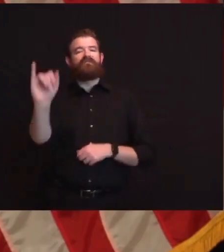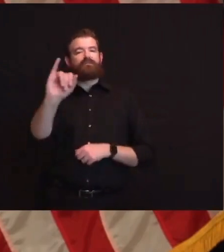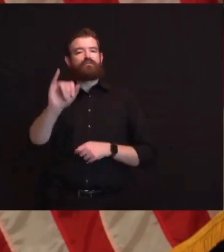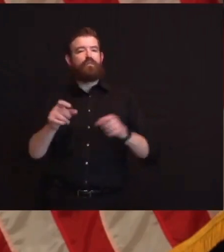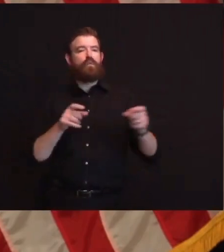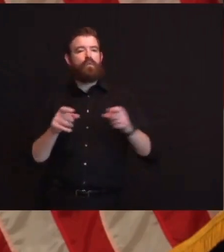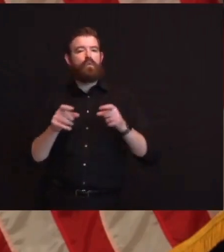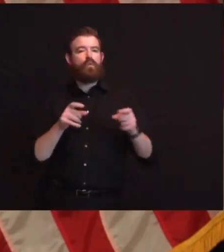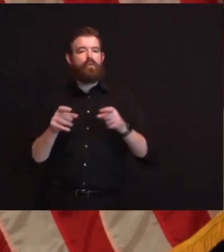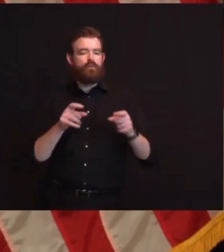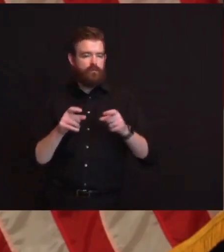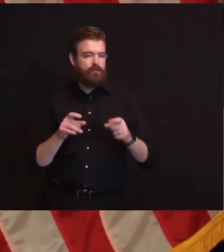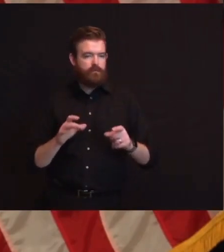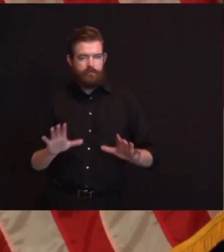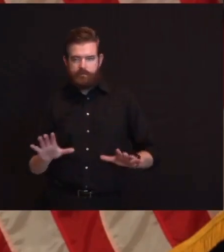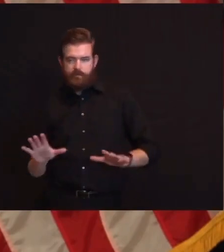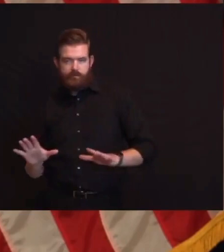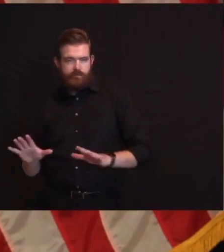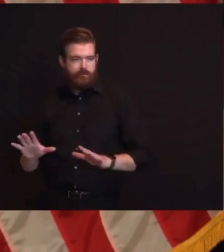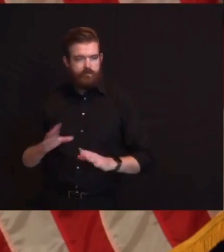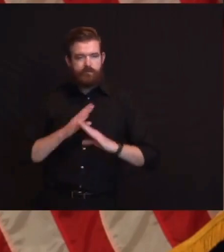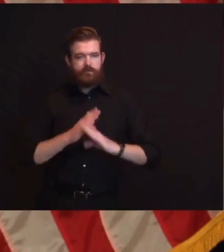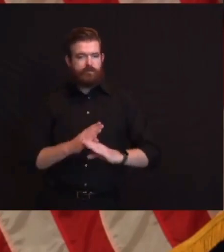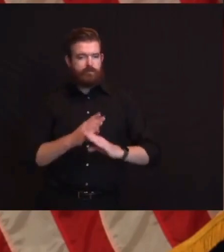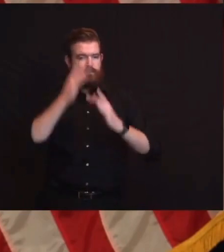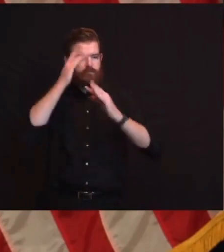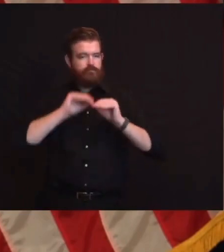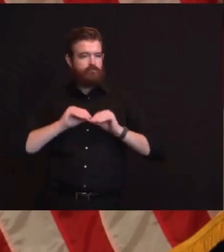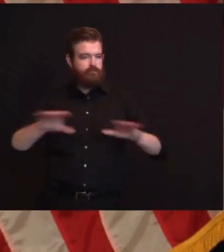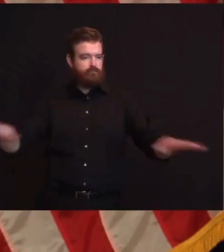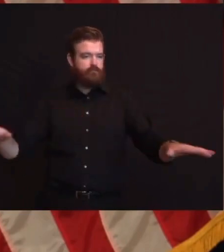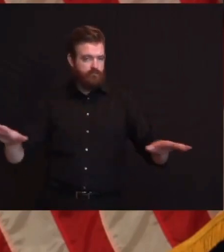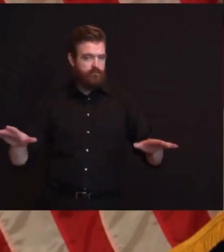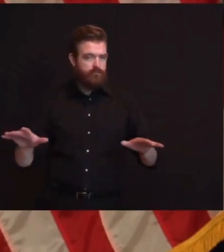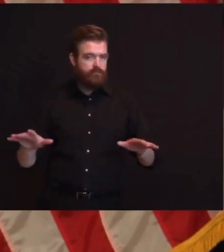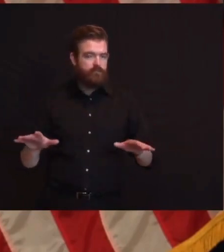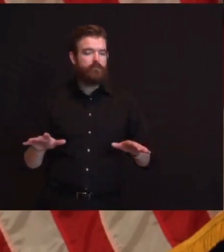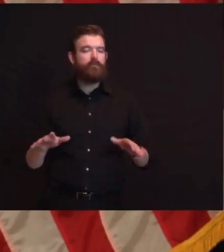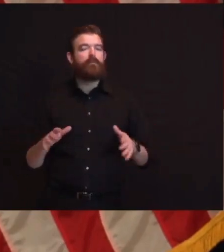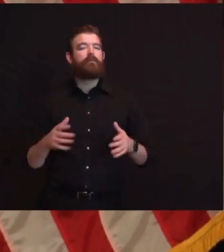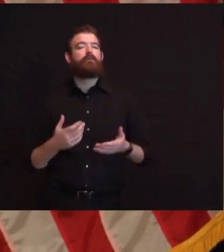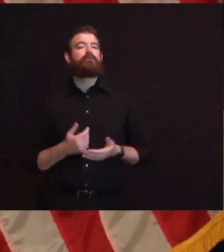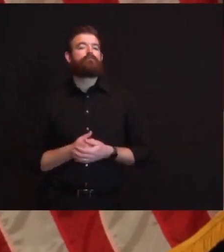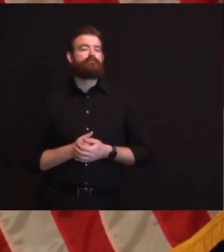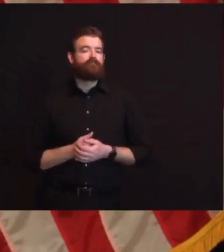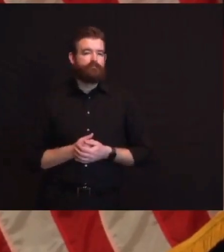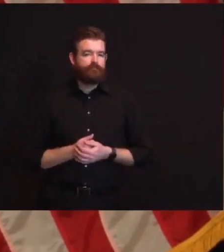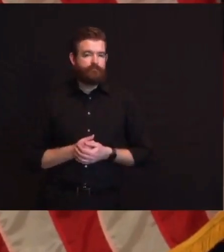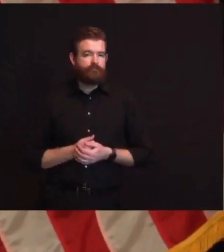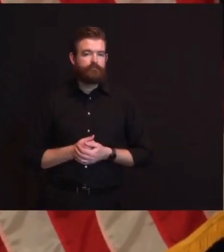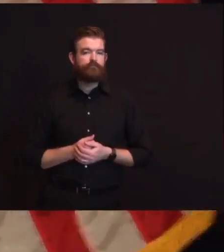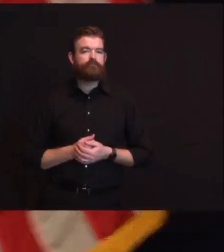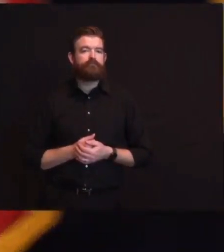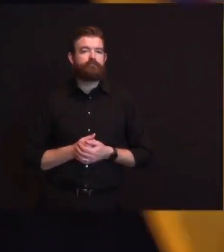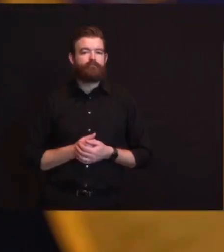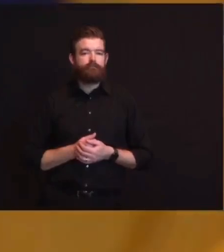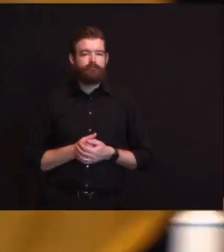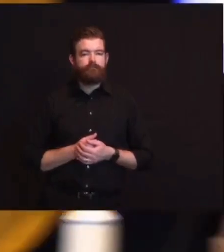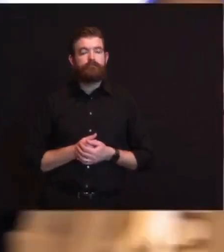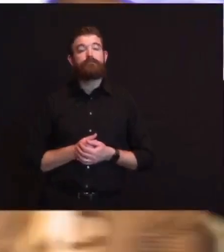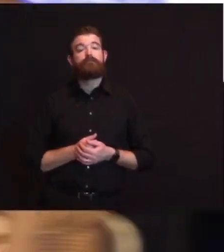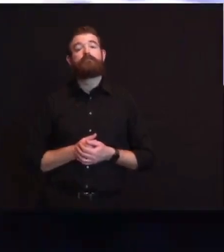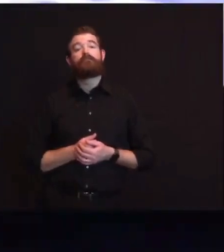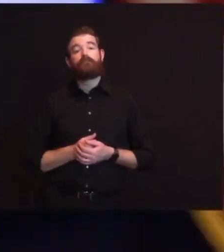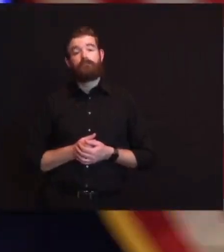on to really prevent things from becoming worse than they should be. Forgive me for you. I'd like to jump on with two additional